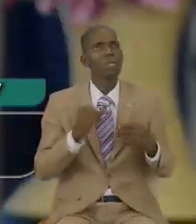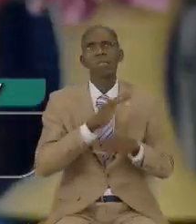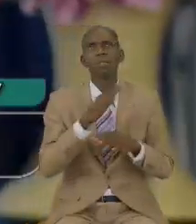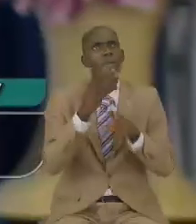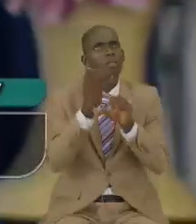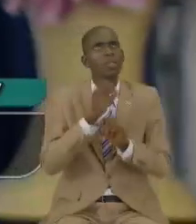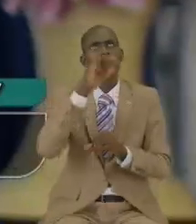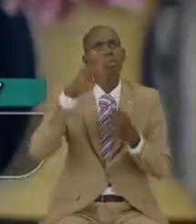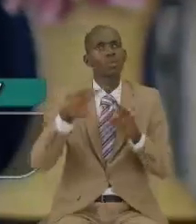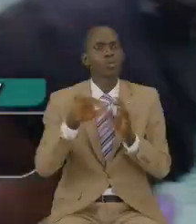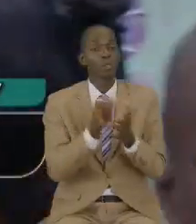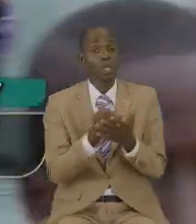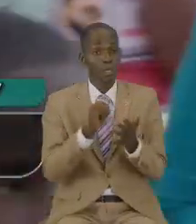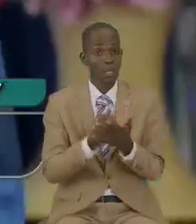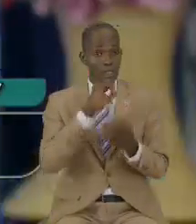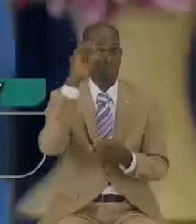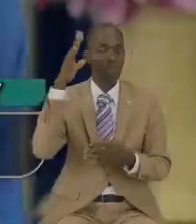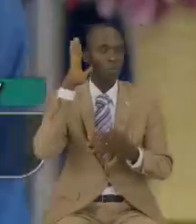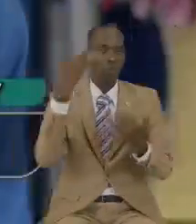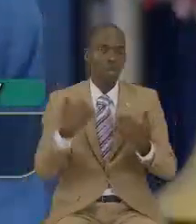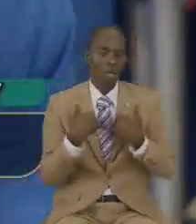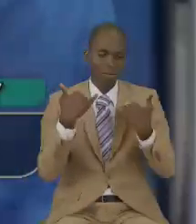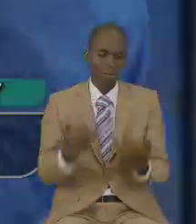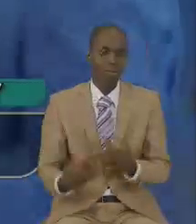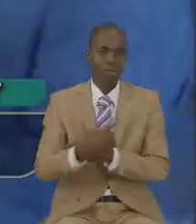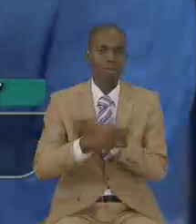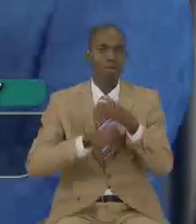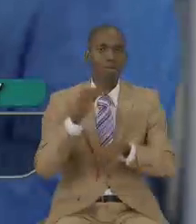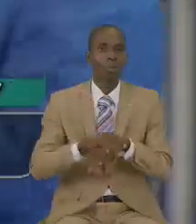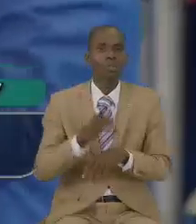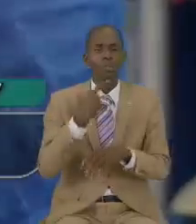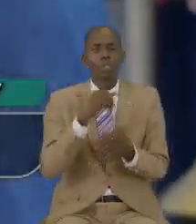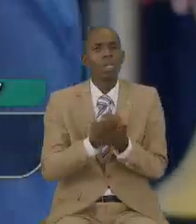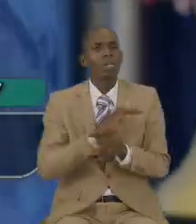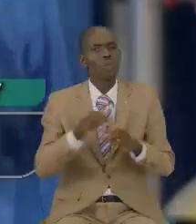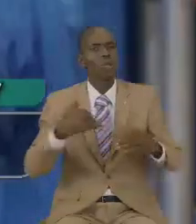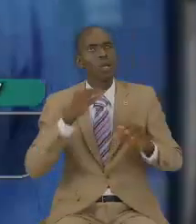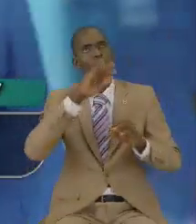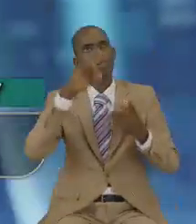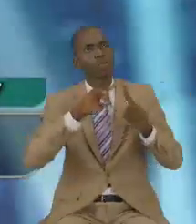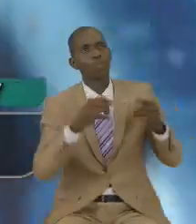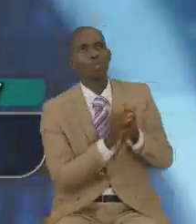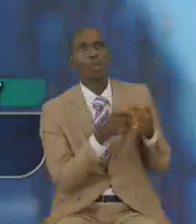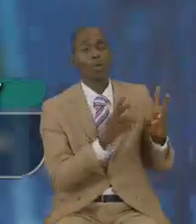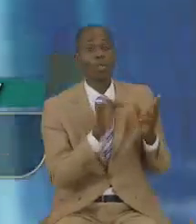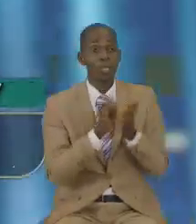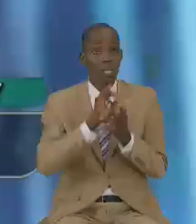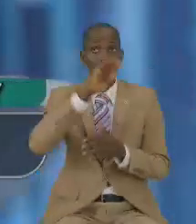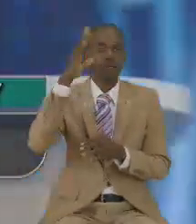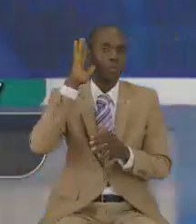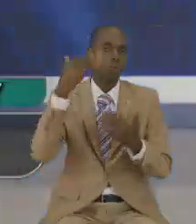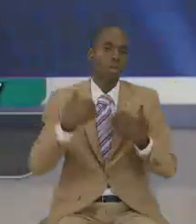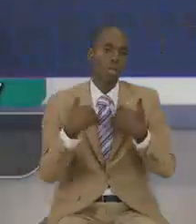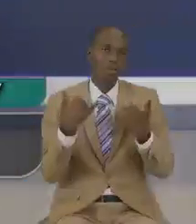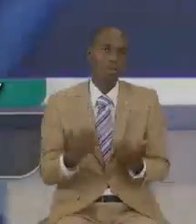that grace you will have today. I don't have any grace to go that direction, that grace you'll have today. I don't have any grace